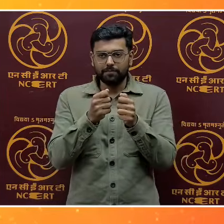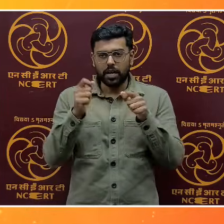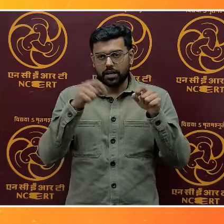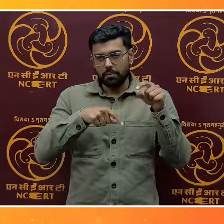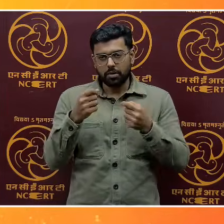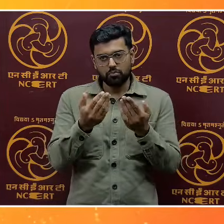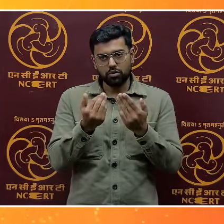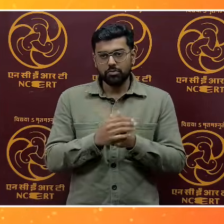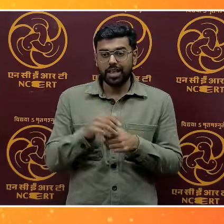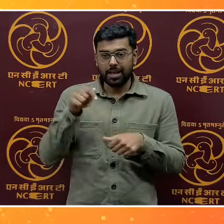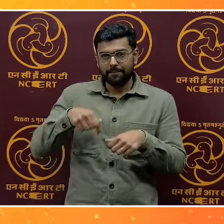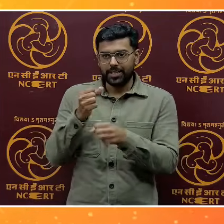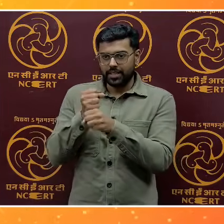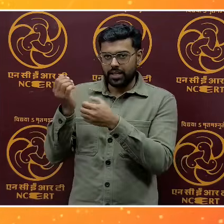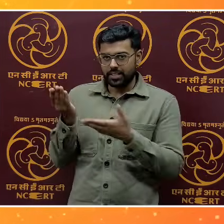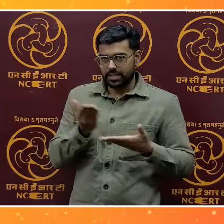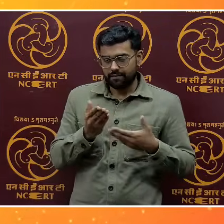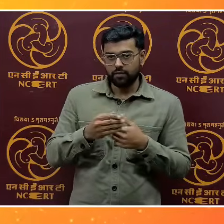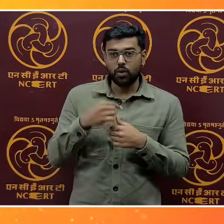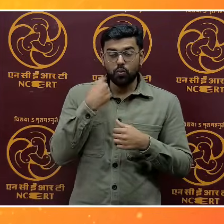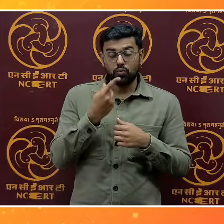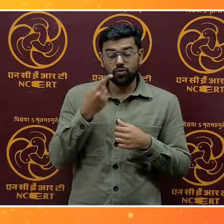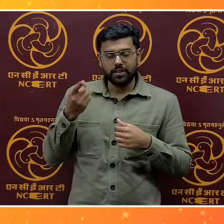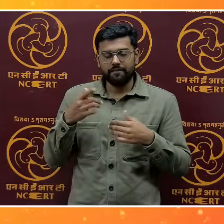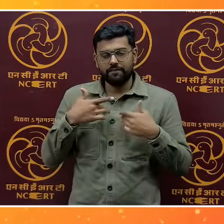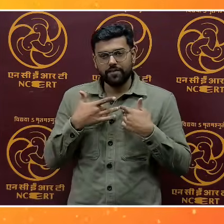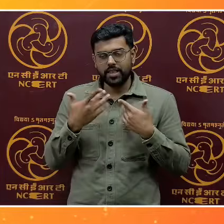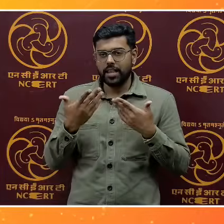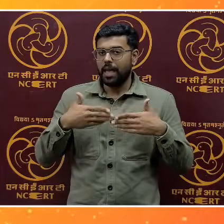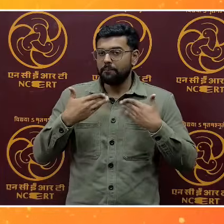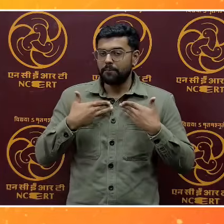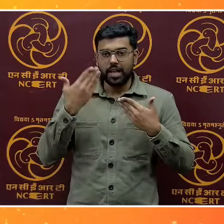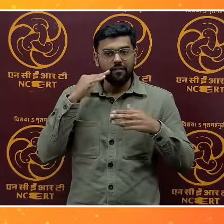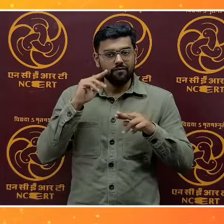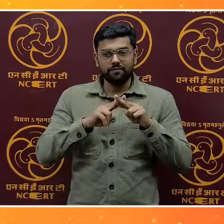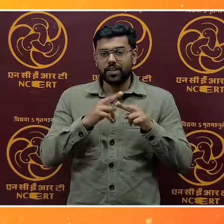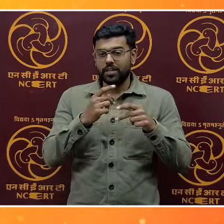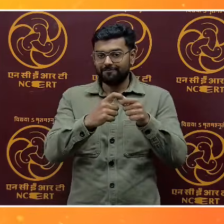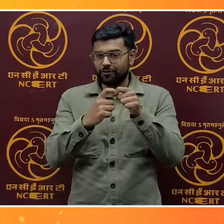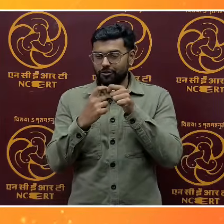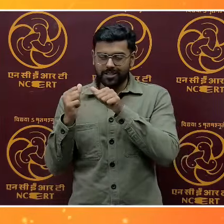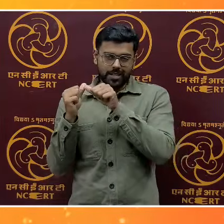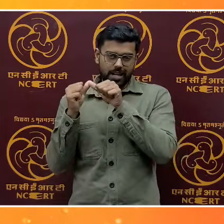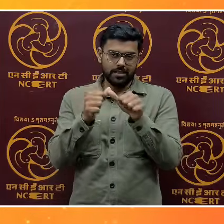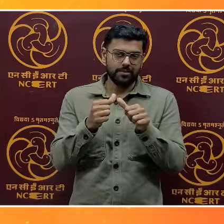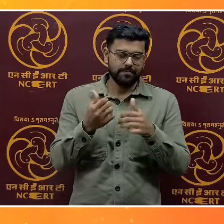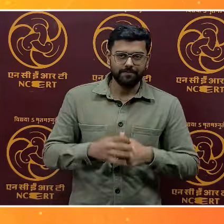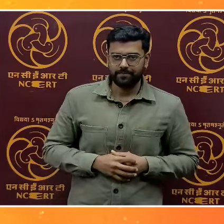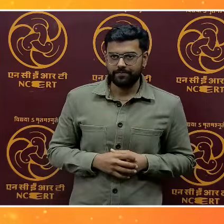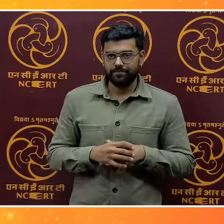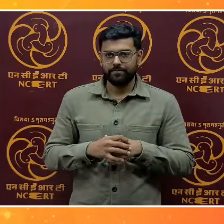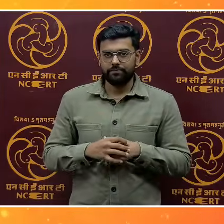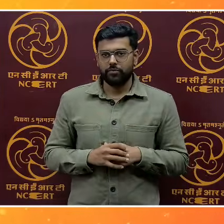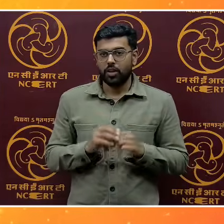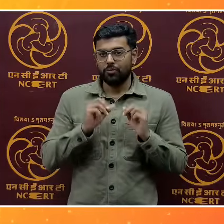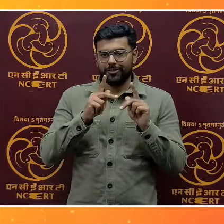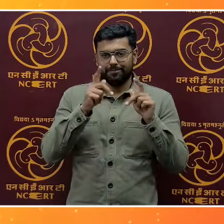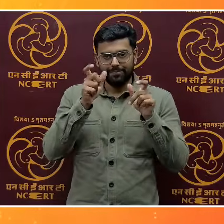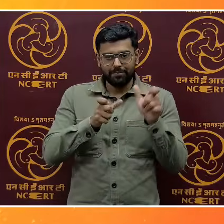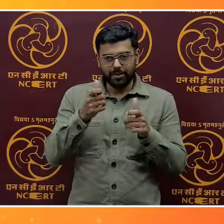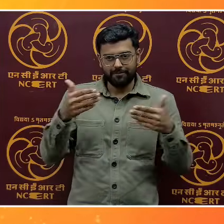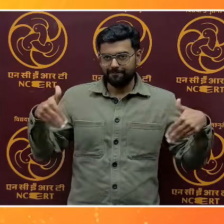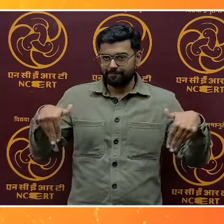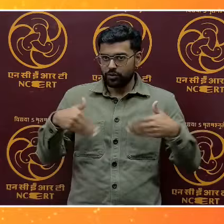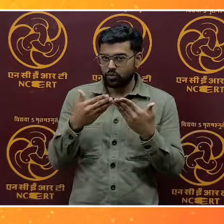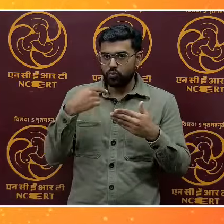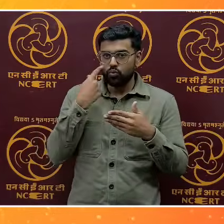have a guest in our studio and she'll be more than happy to answer all your doubts, all your queries. Now let me please introduce you to